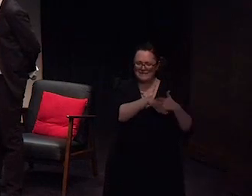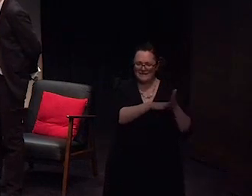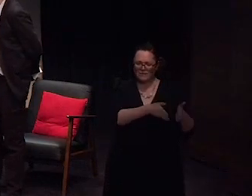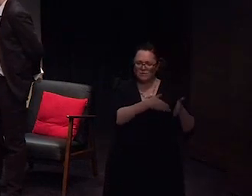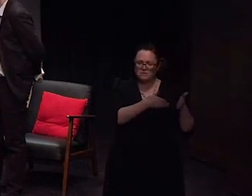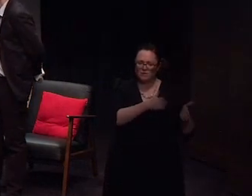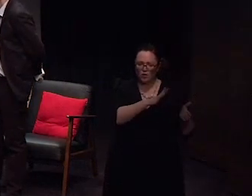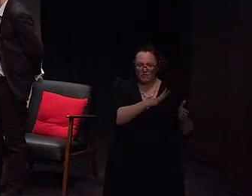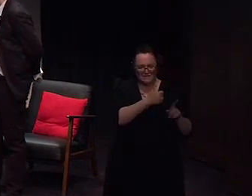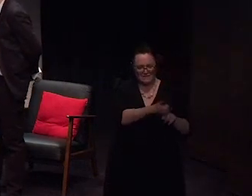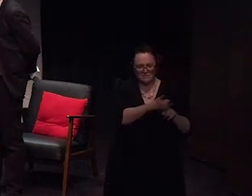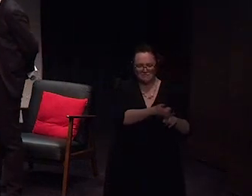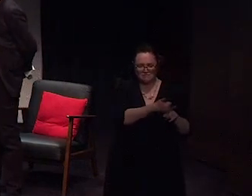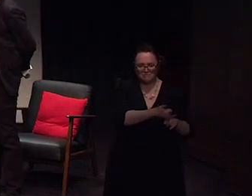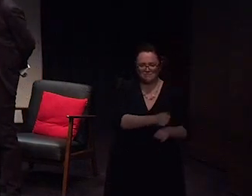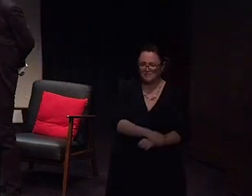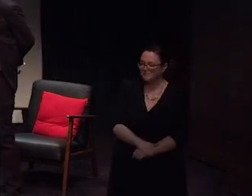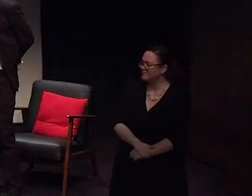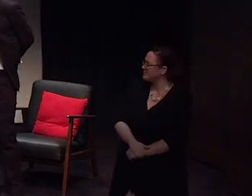older, sorry.